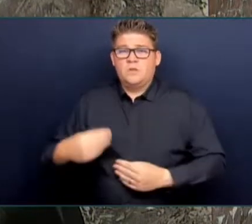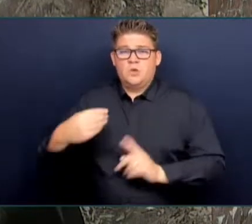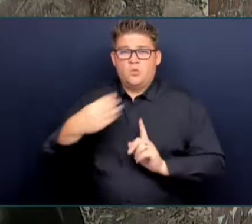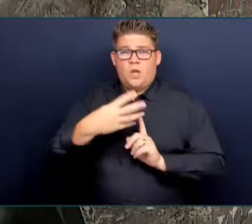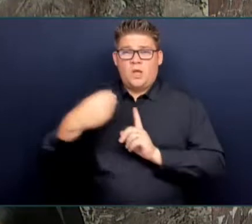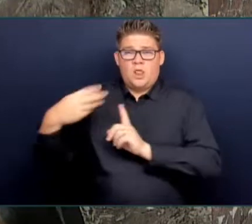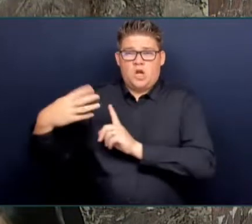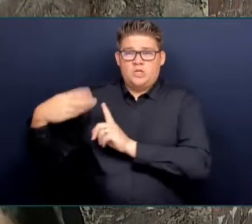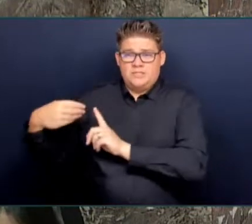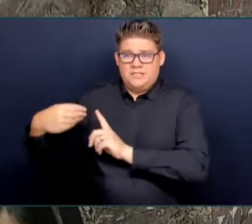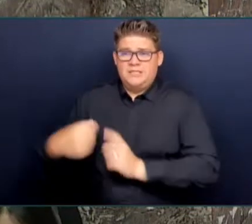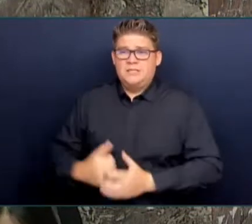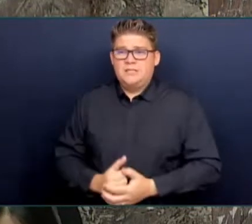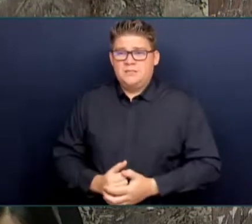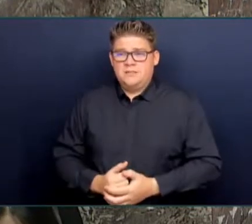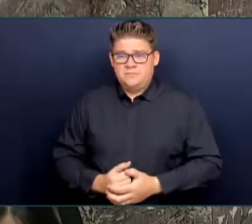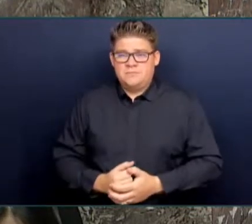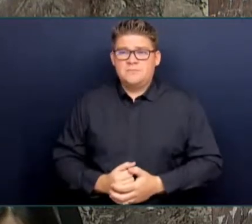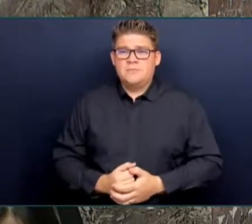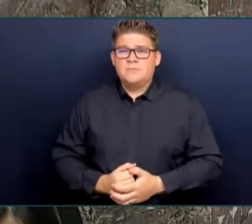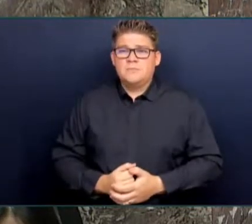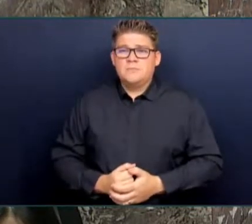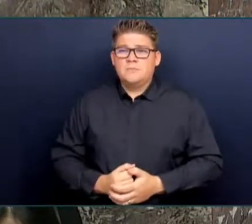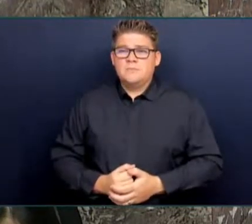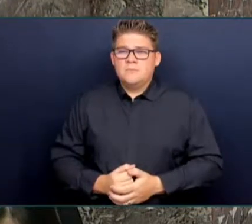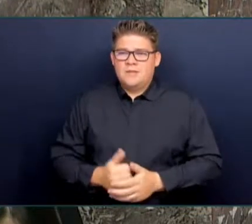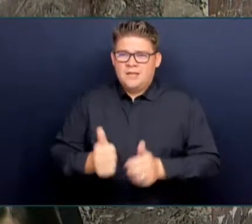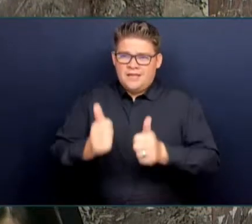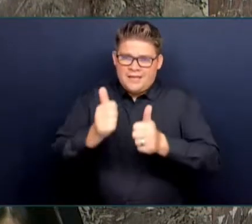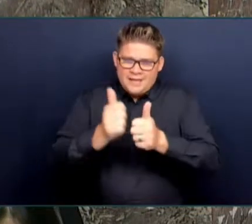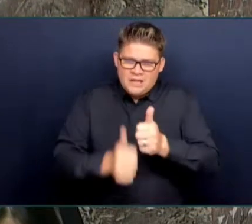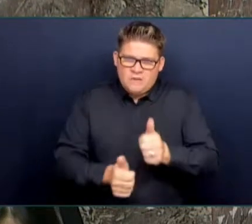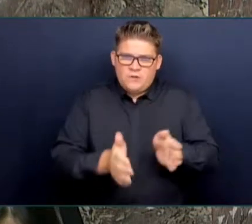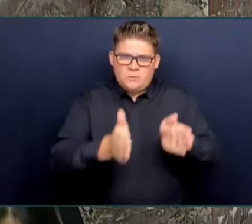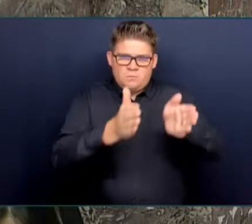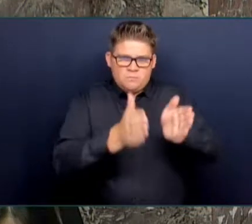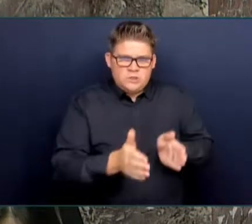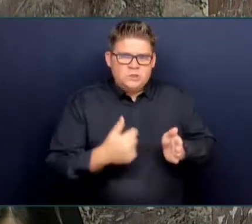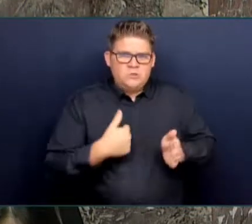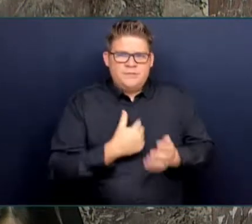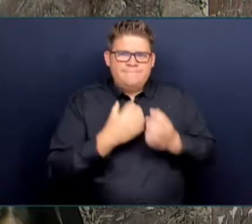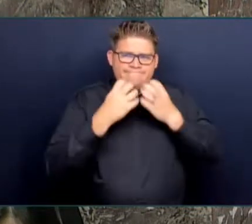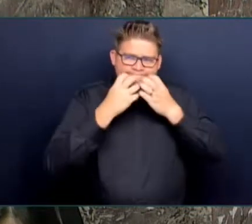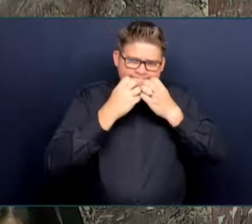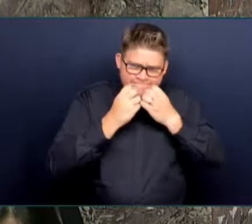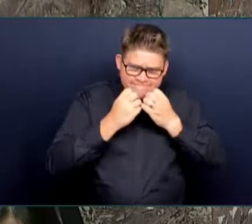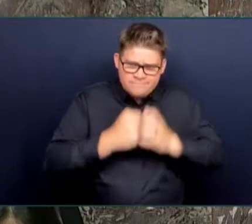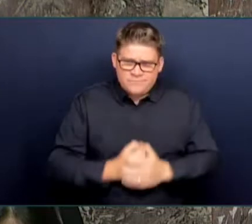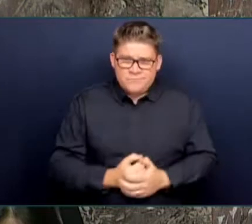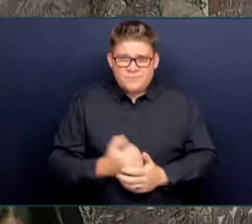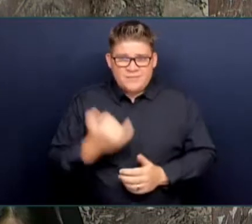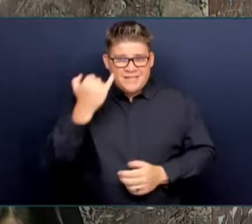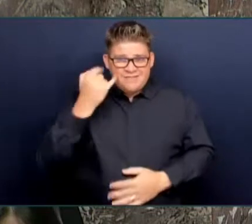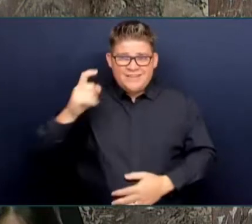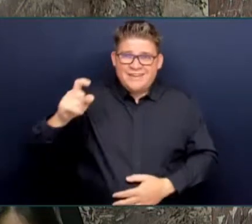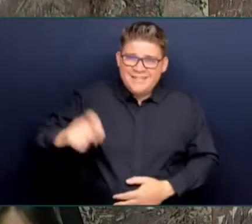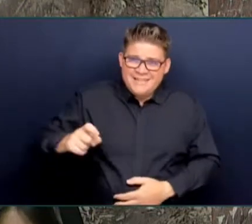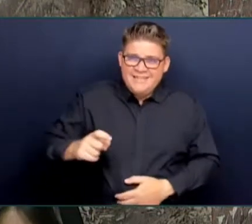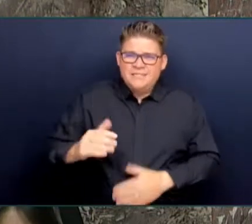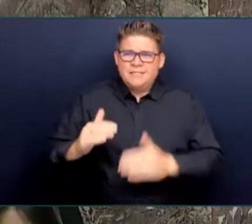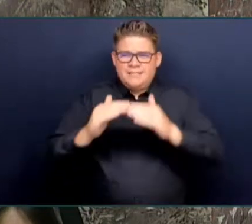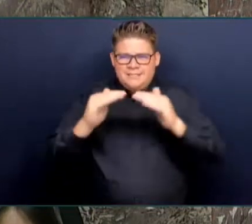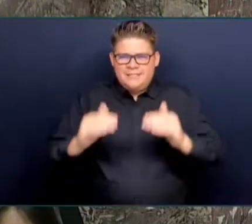struggle in getting access to the system needs to respond to that. And in very significant ways, it